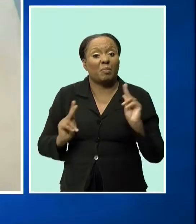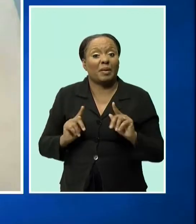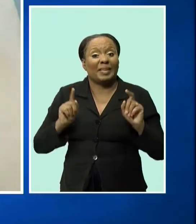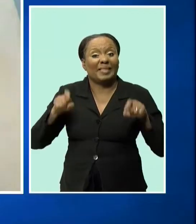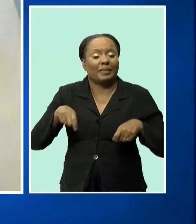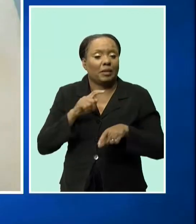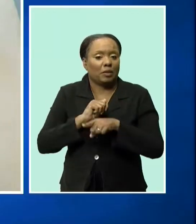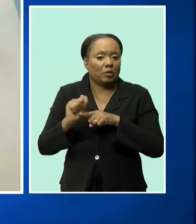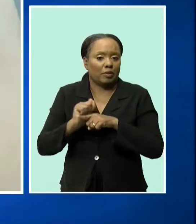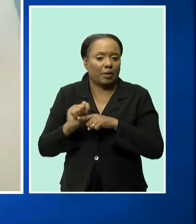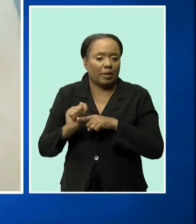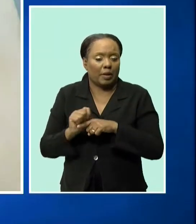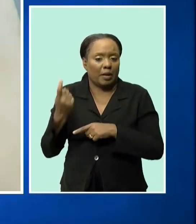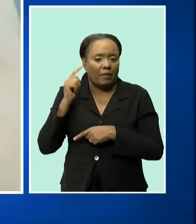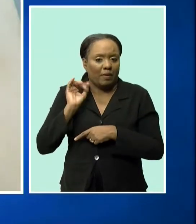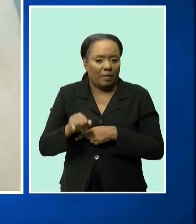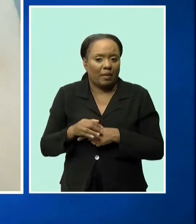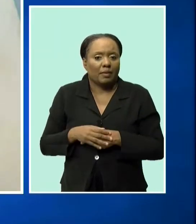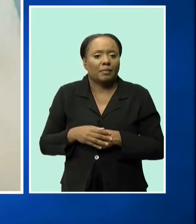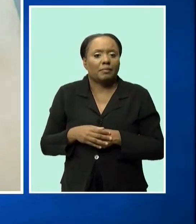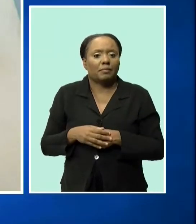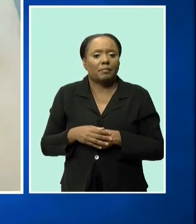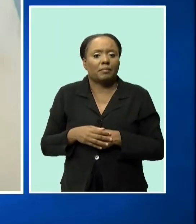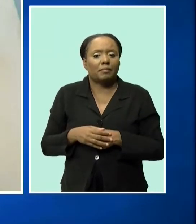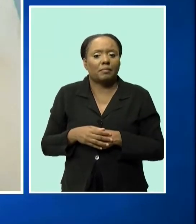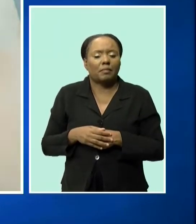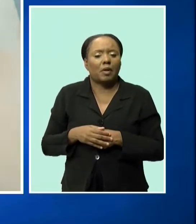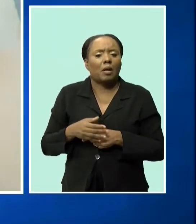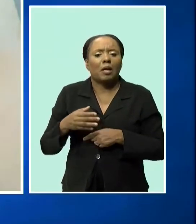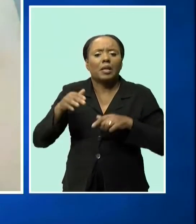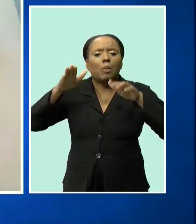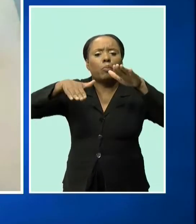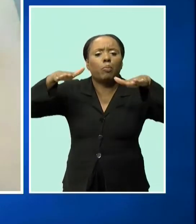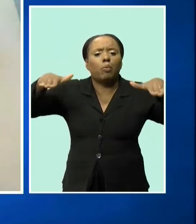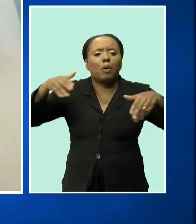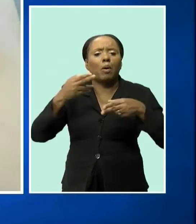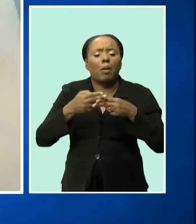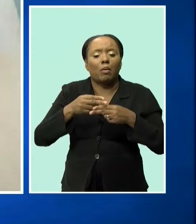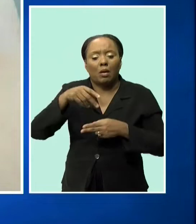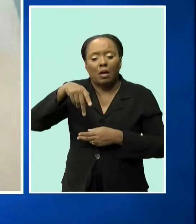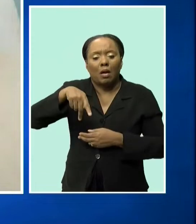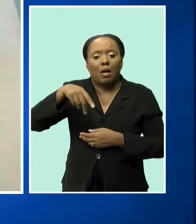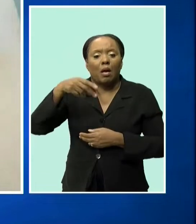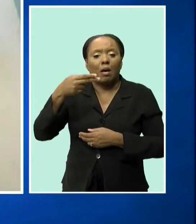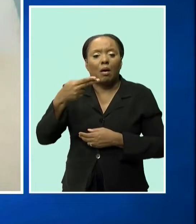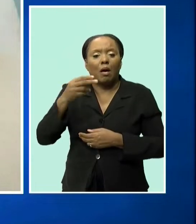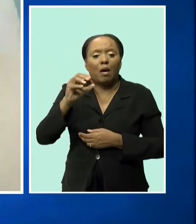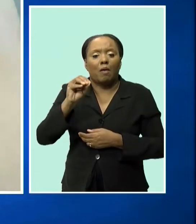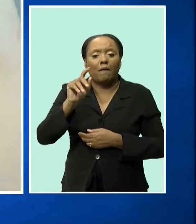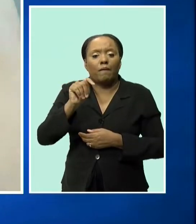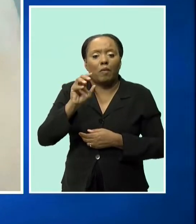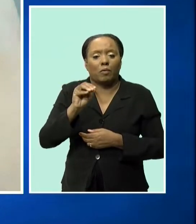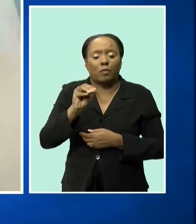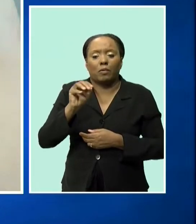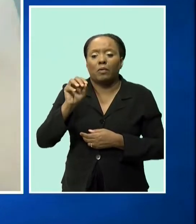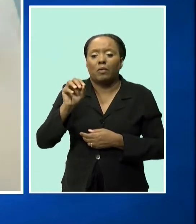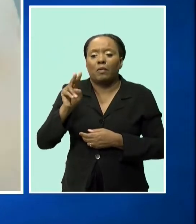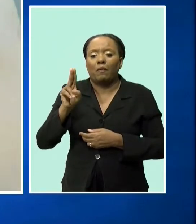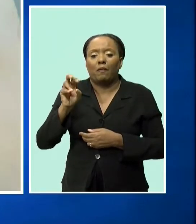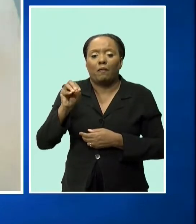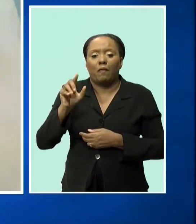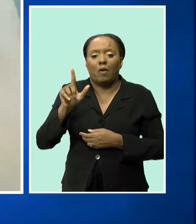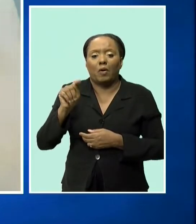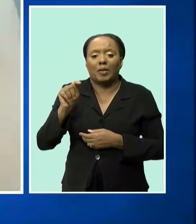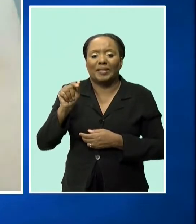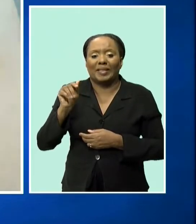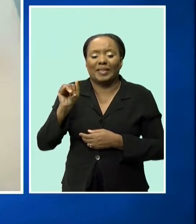to have for photovoltaic cells. Now, the reason why we're doing these sessions is because many people understand the